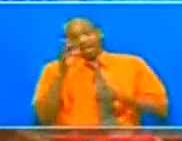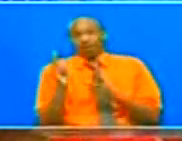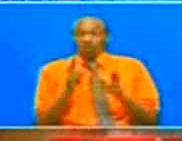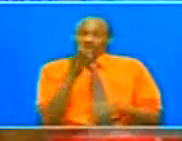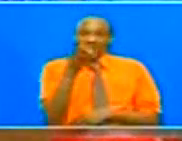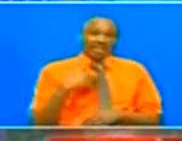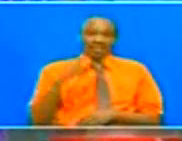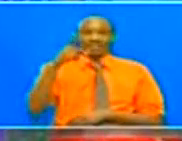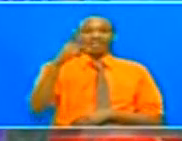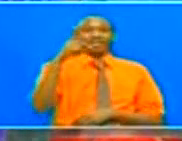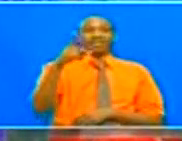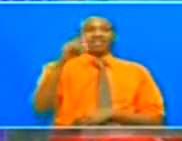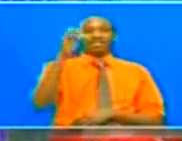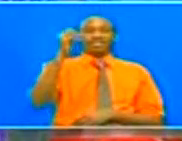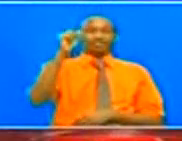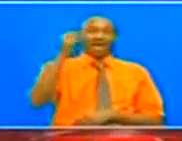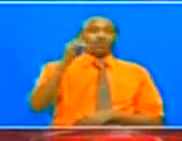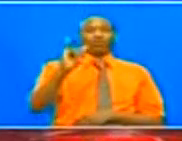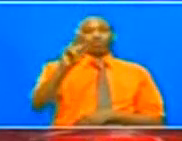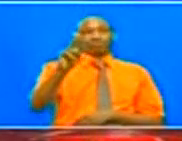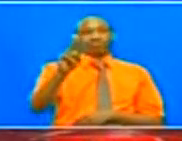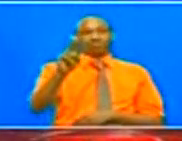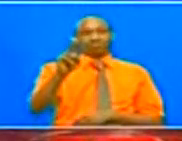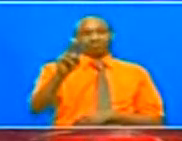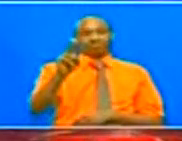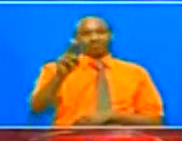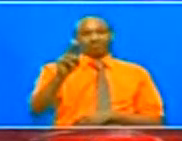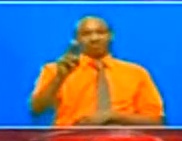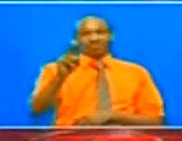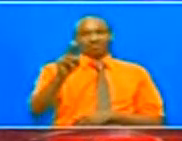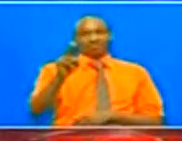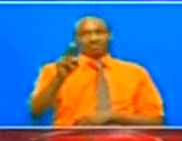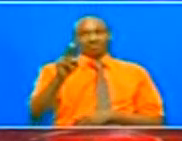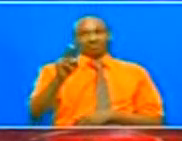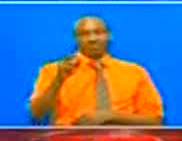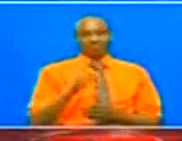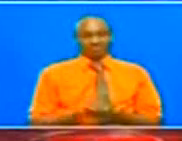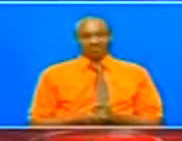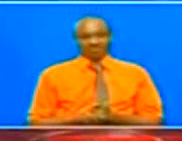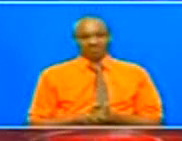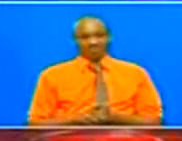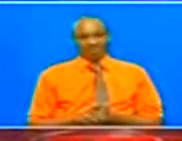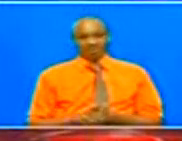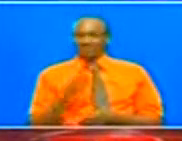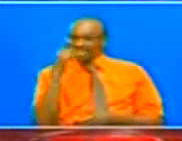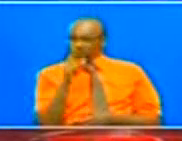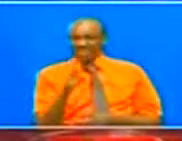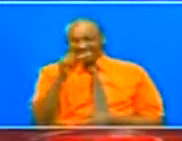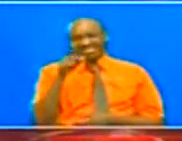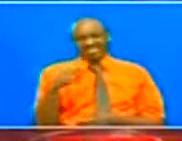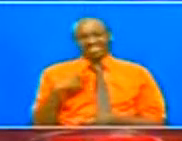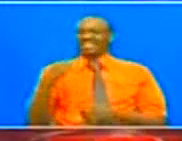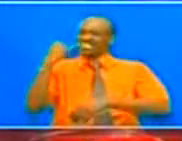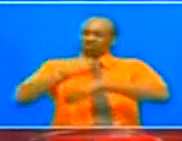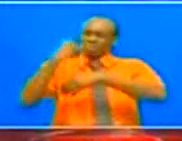the thing they have. Yes, everything from charcoal to sugar. Yes, and this is what I call, you know, systemic